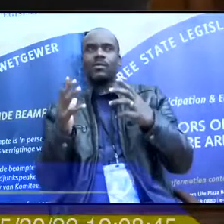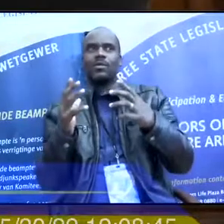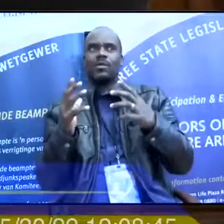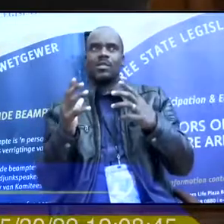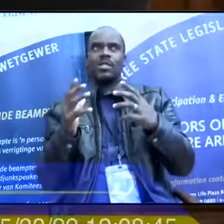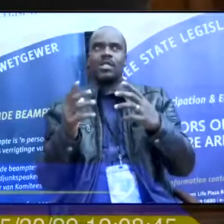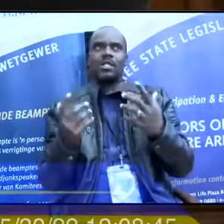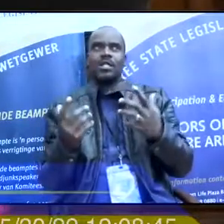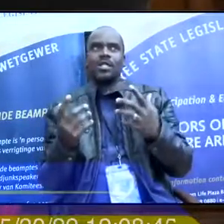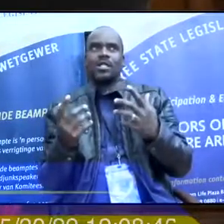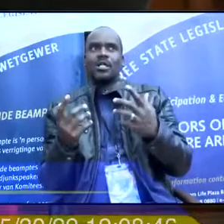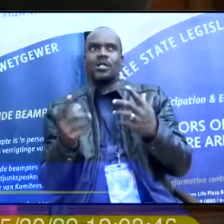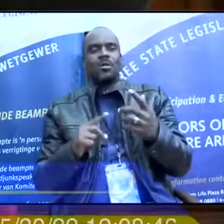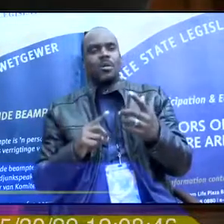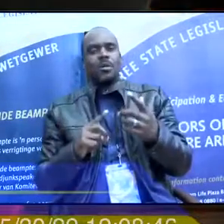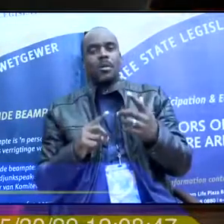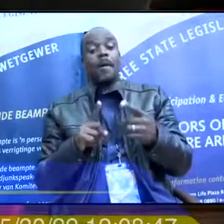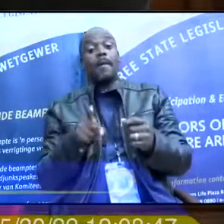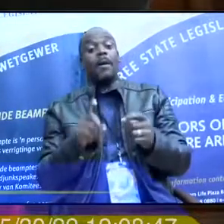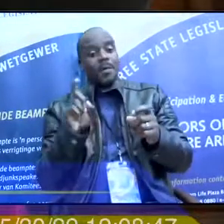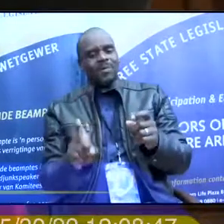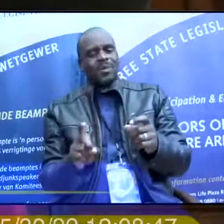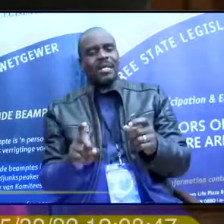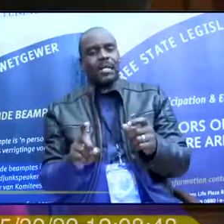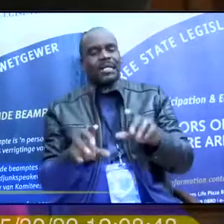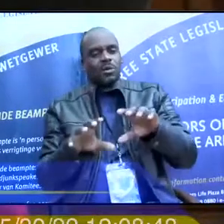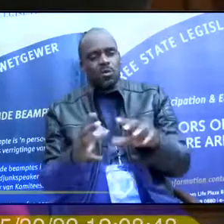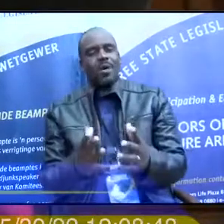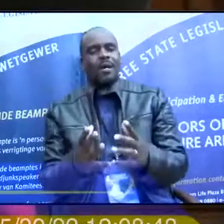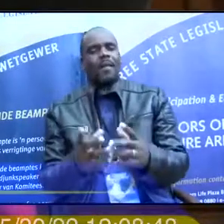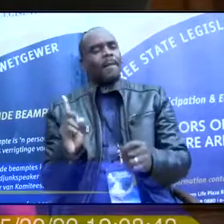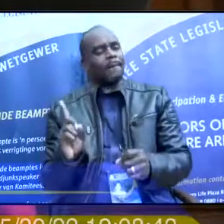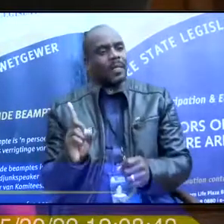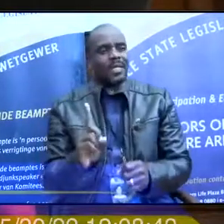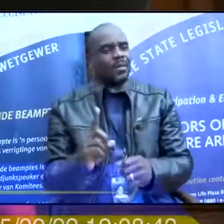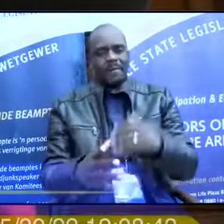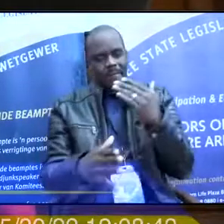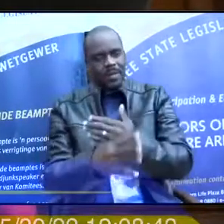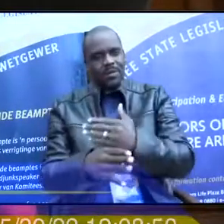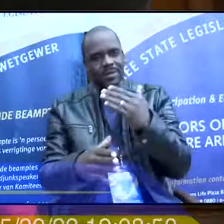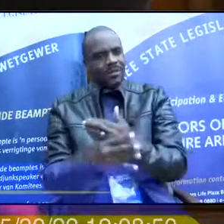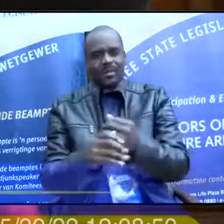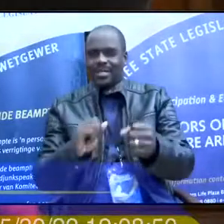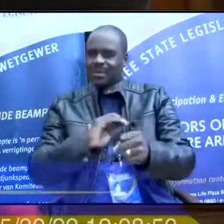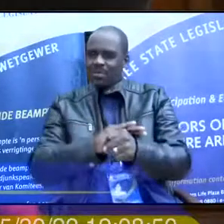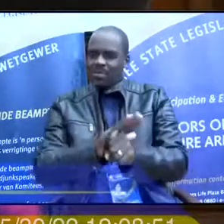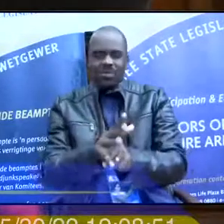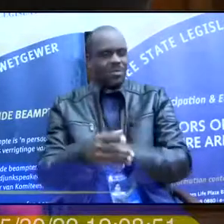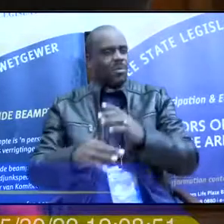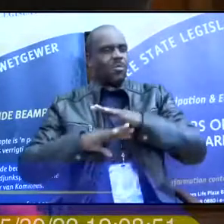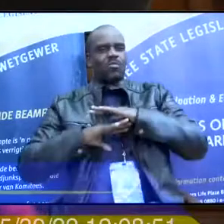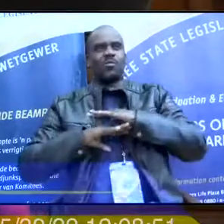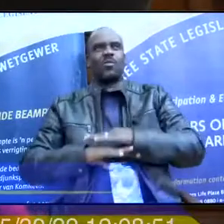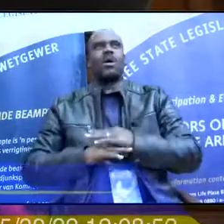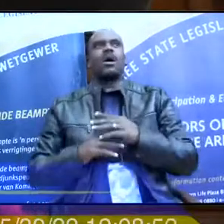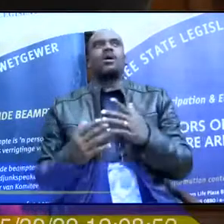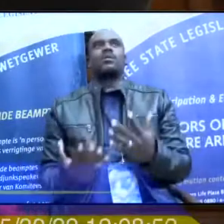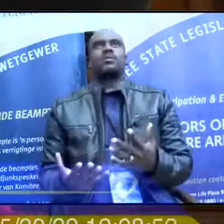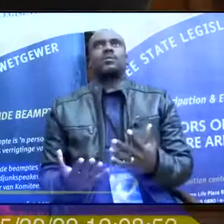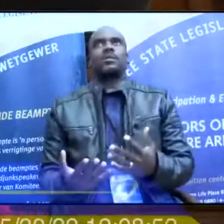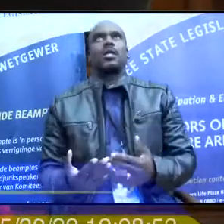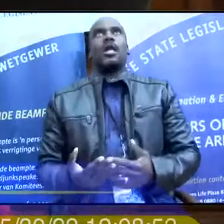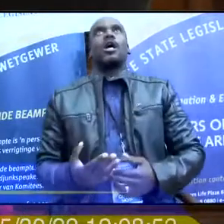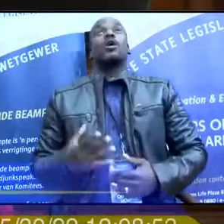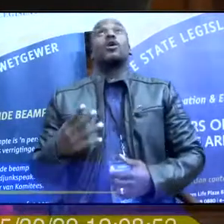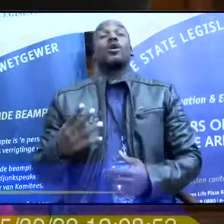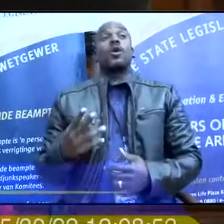to go for voluntary vaccination we still have workers continuously being dismissed we still